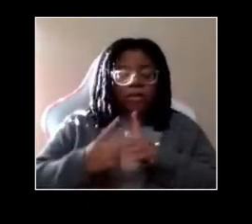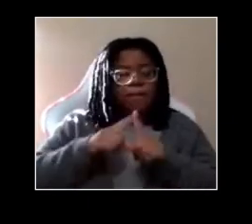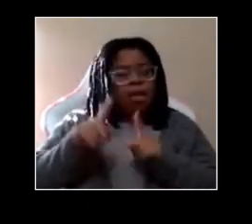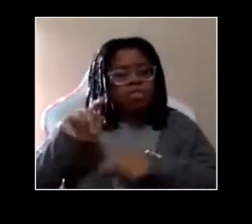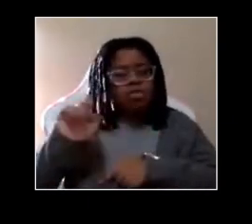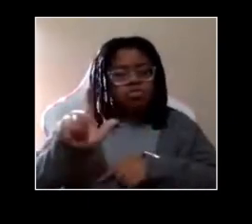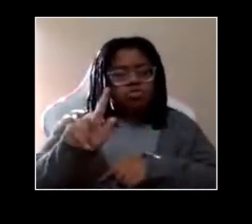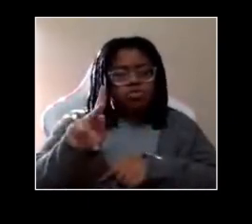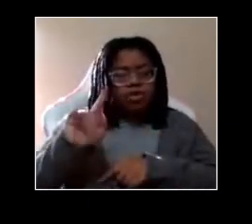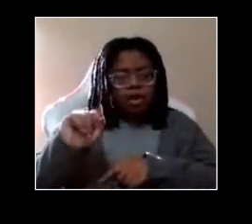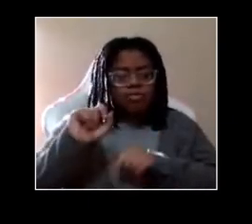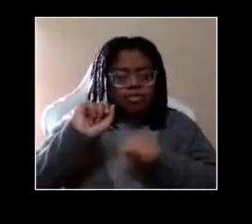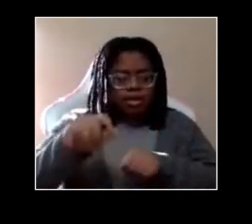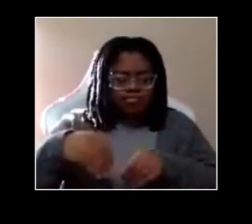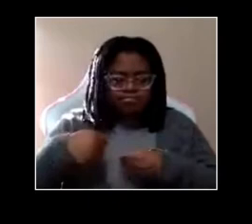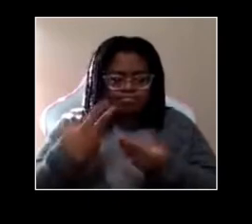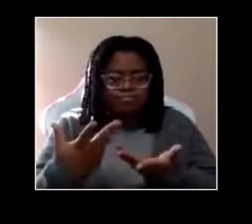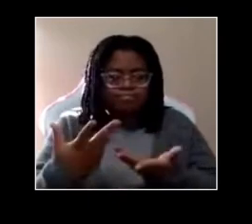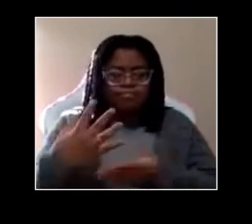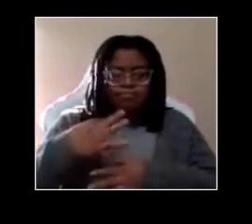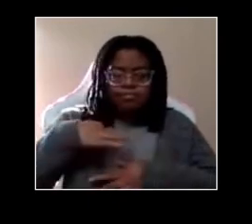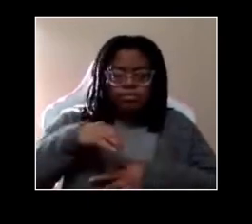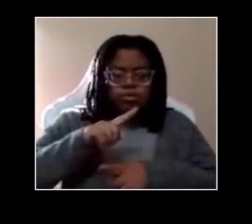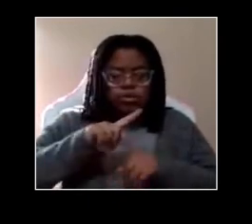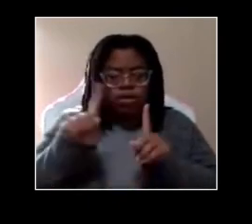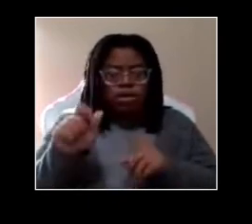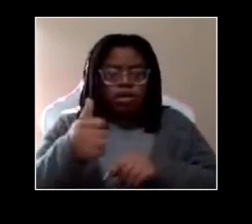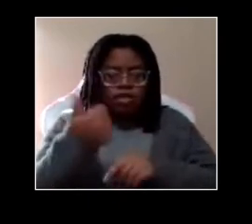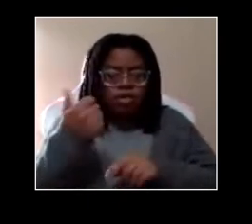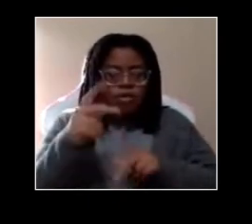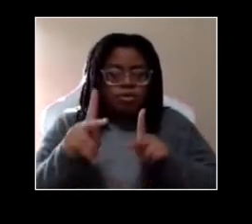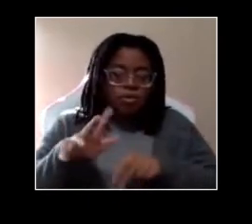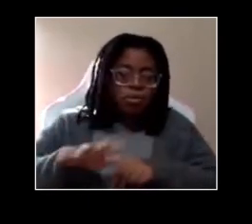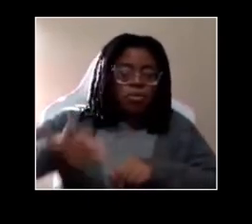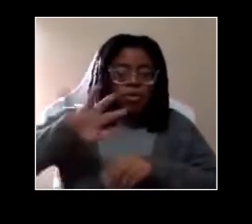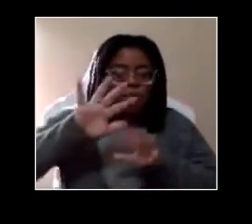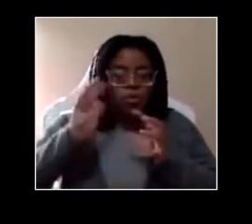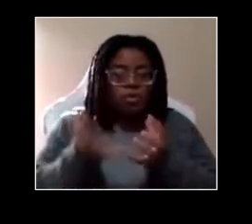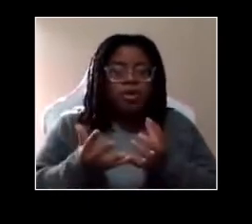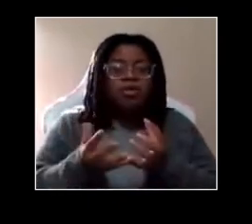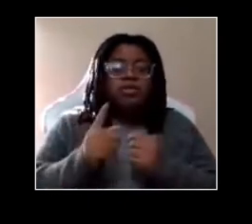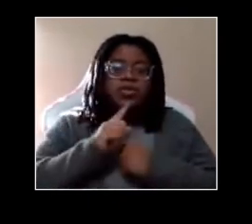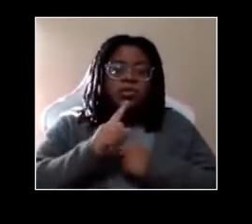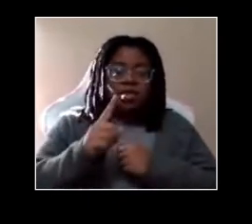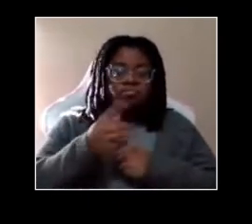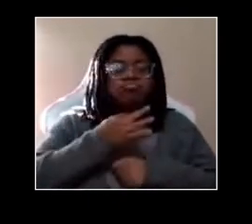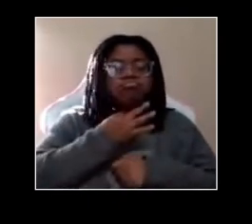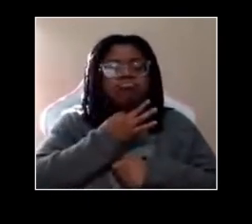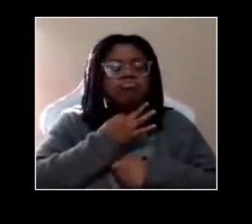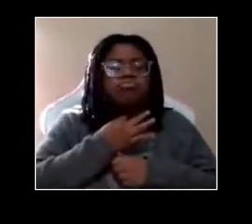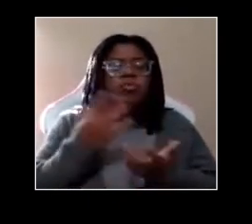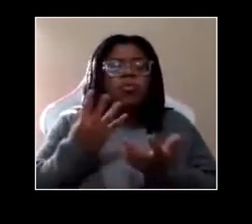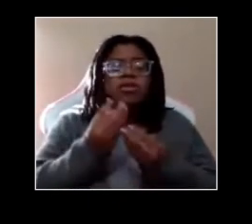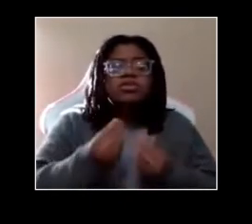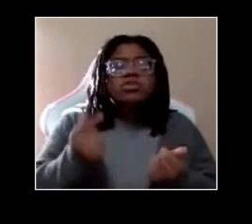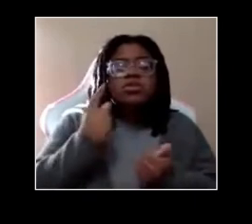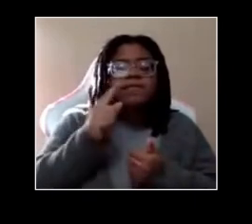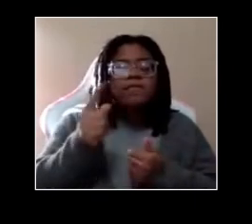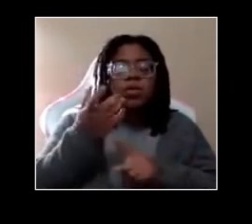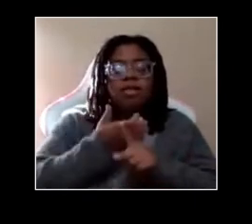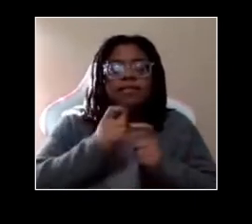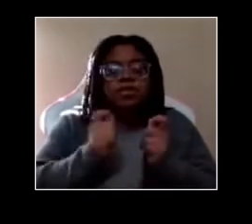to other people, and people around the world are really curious about solutions for climate